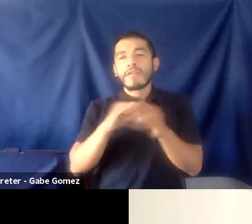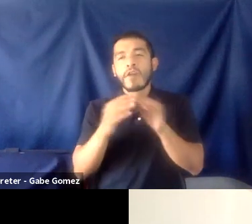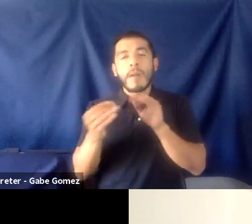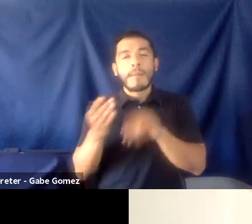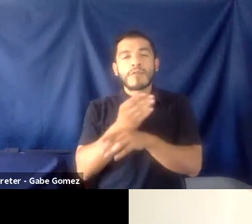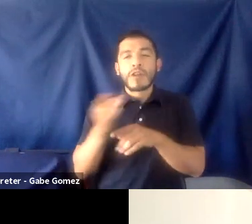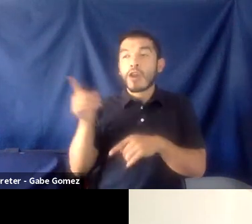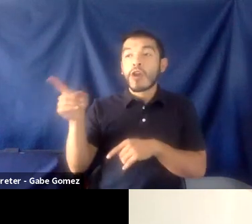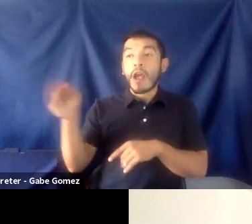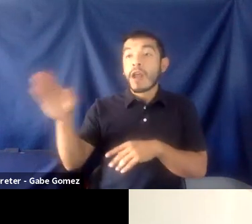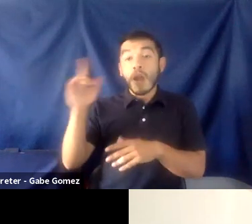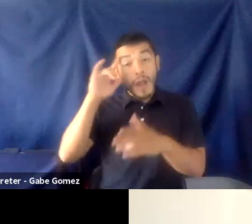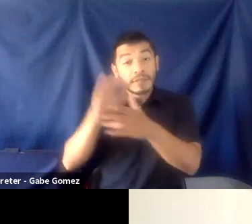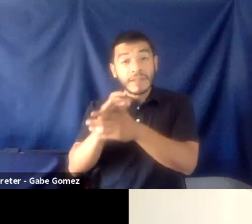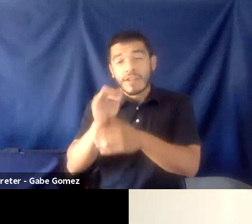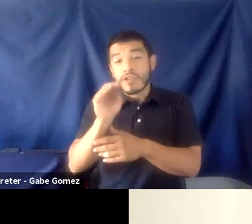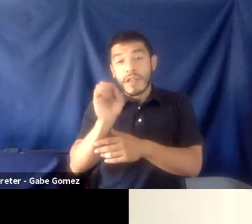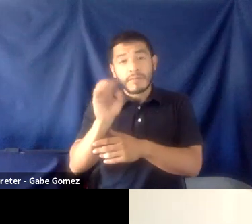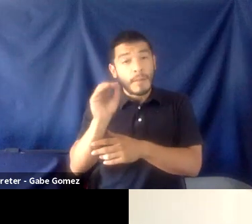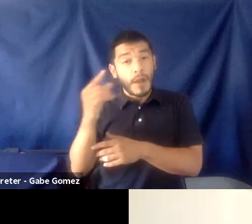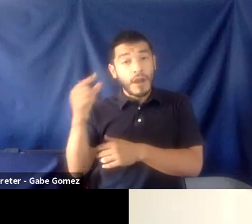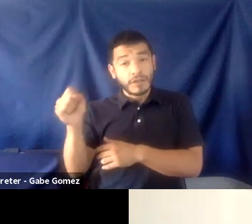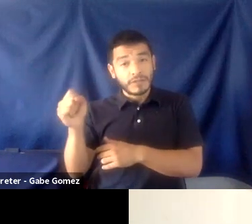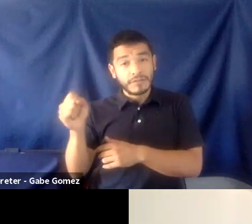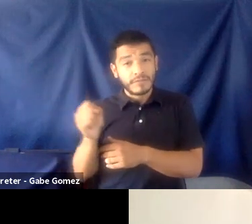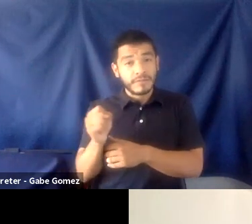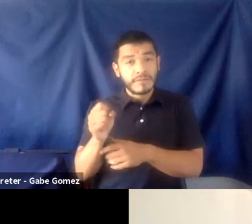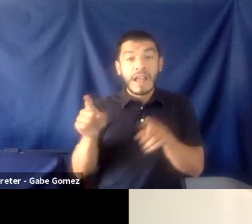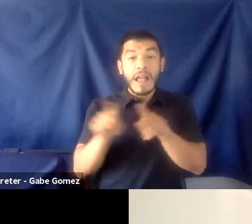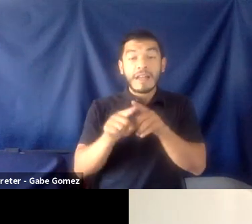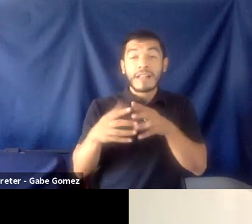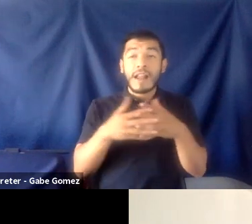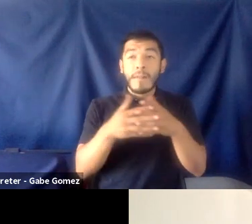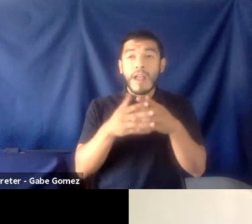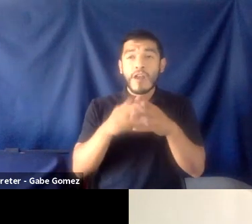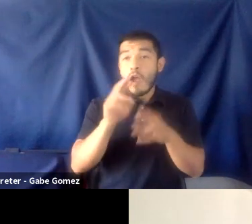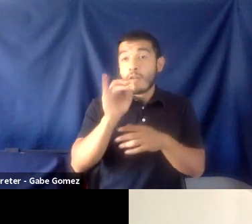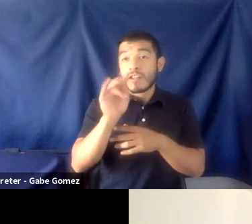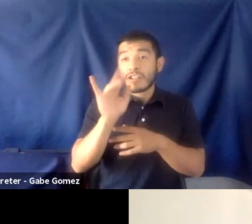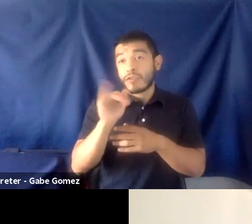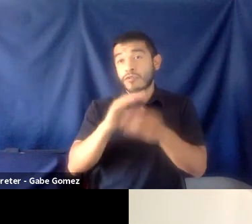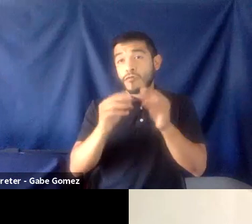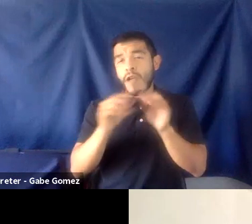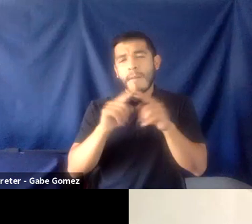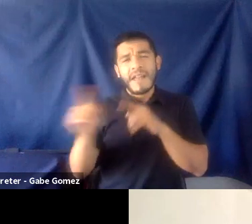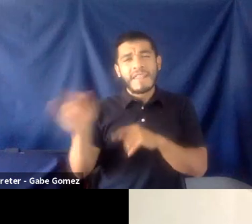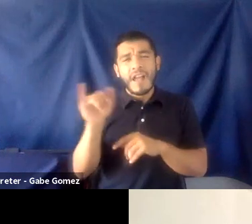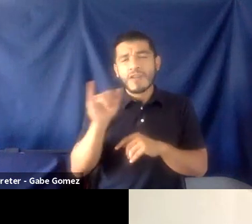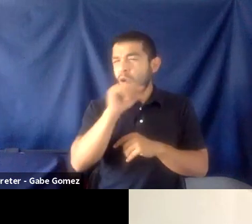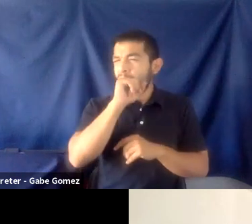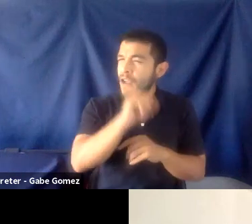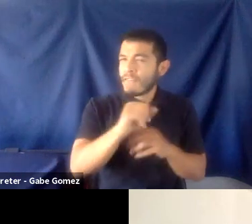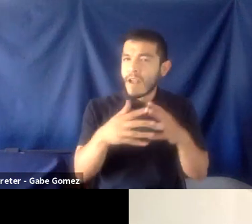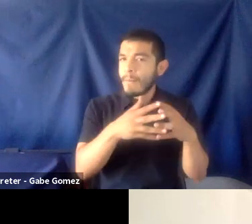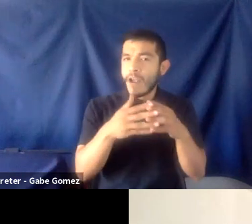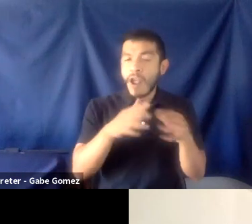husband, James Boggs. You know, it's an American revolutionary story, but they also, you know, loved America enough